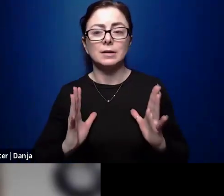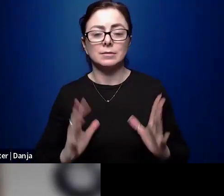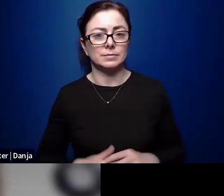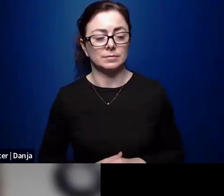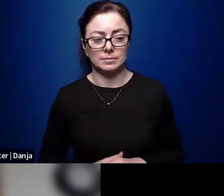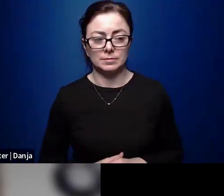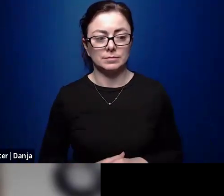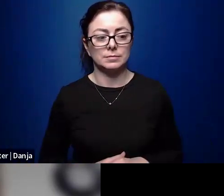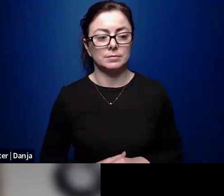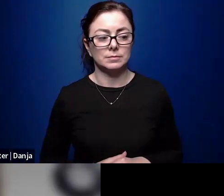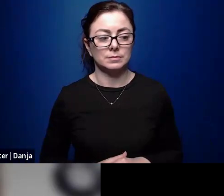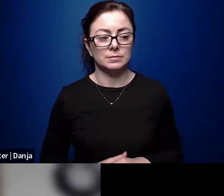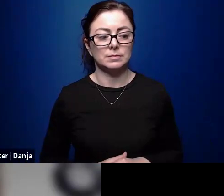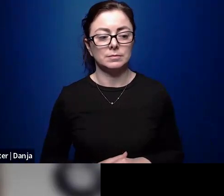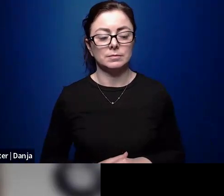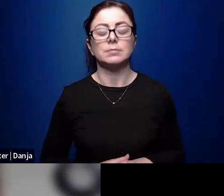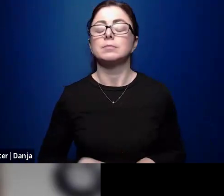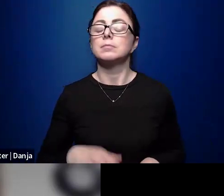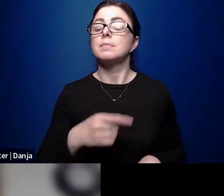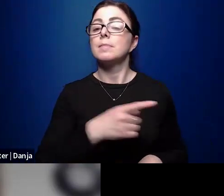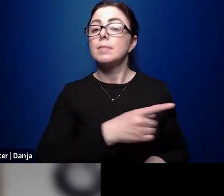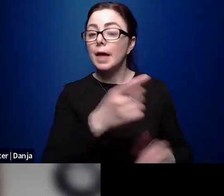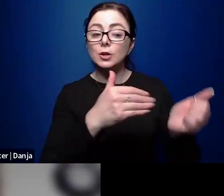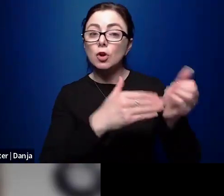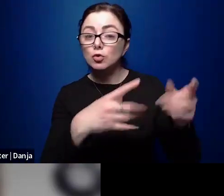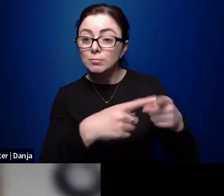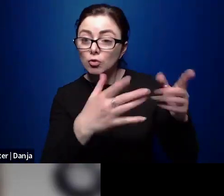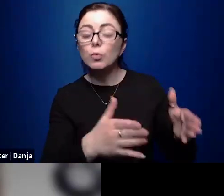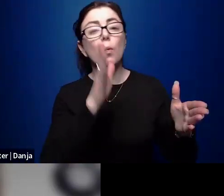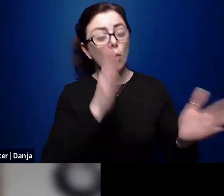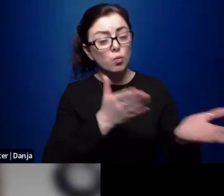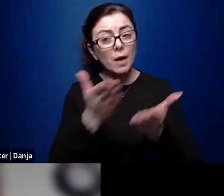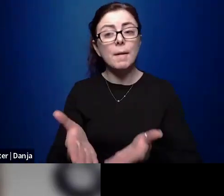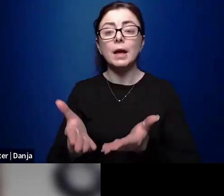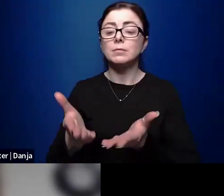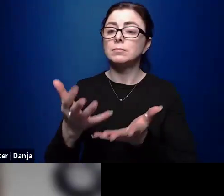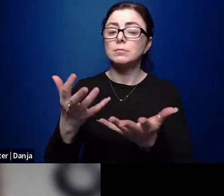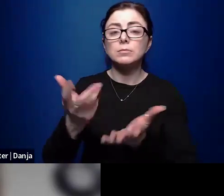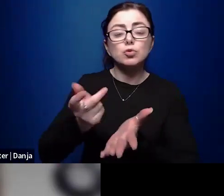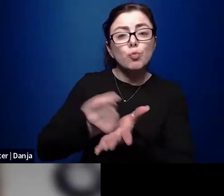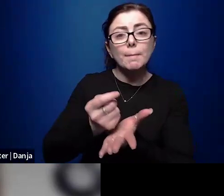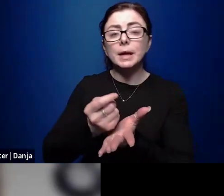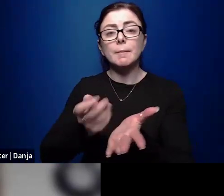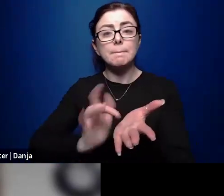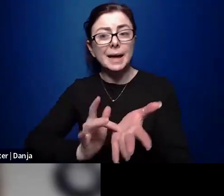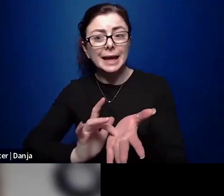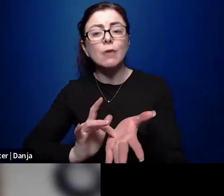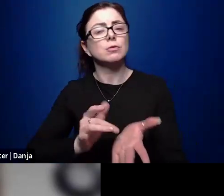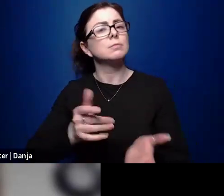They will recommend him a treatment, a medication, and he will be